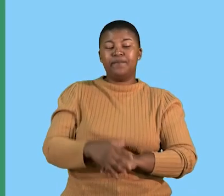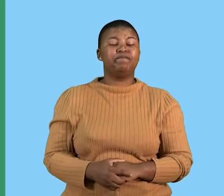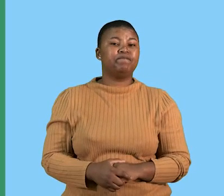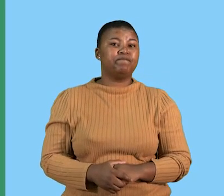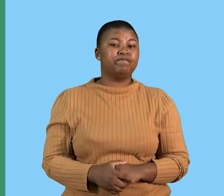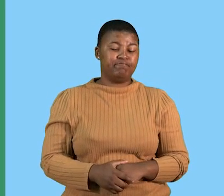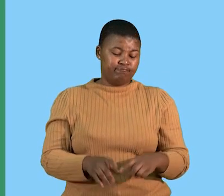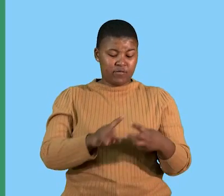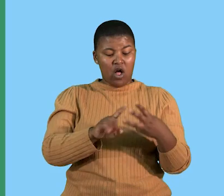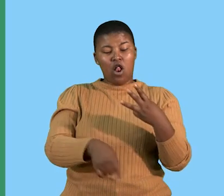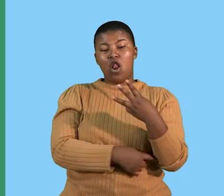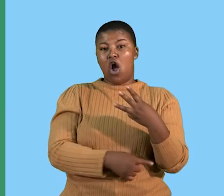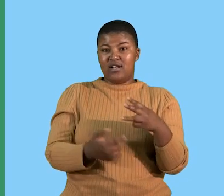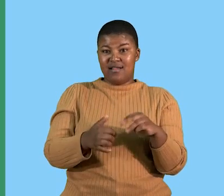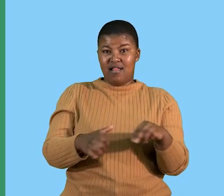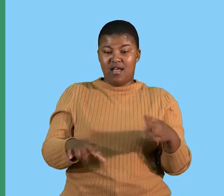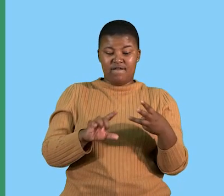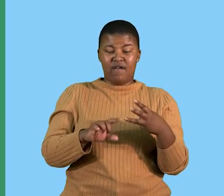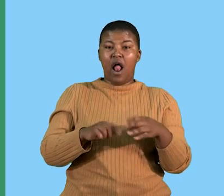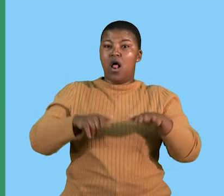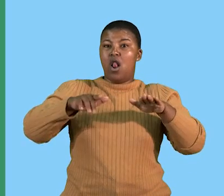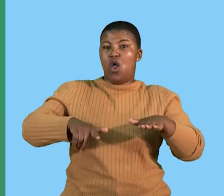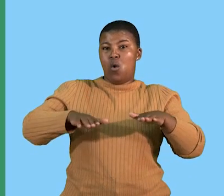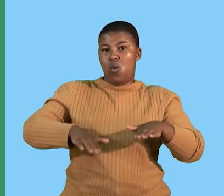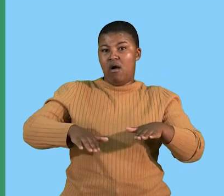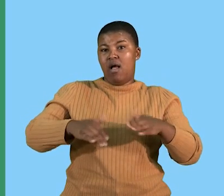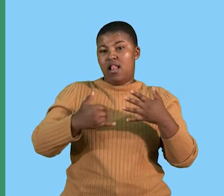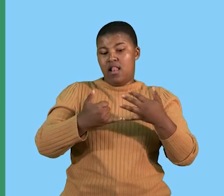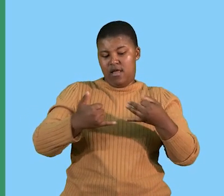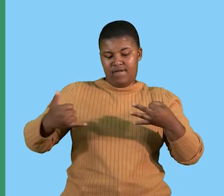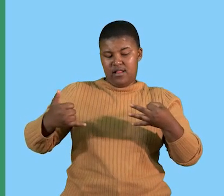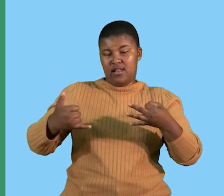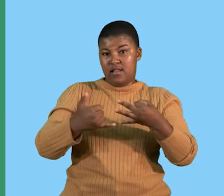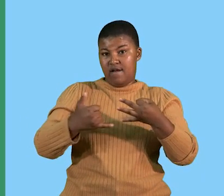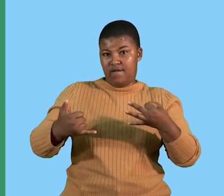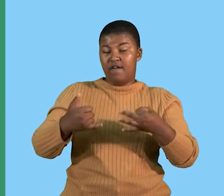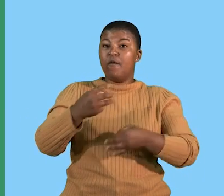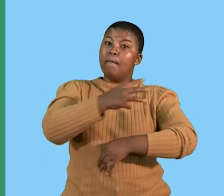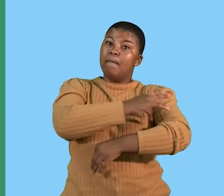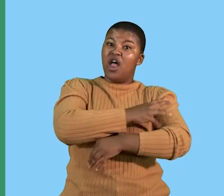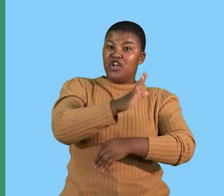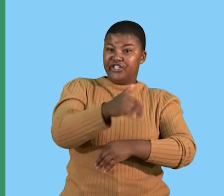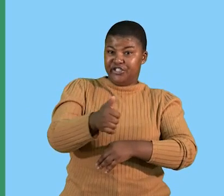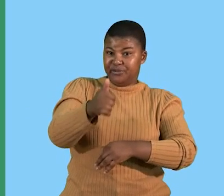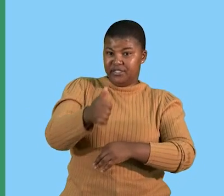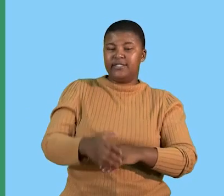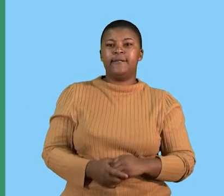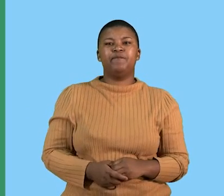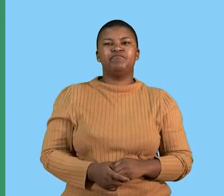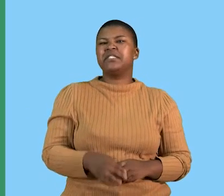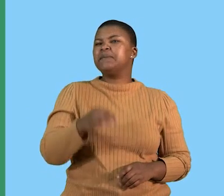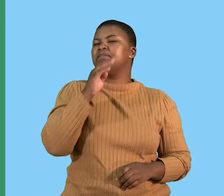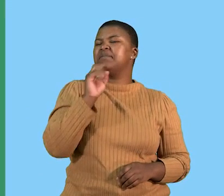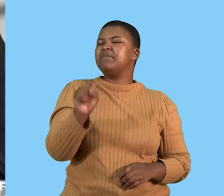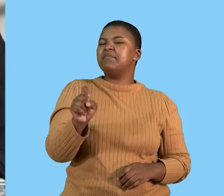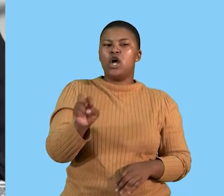of management is our lower level management, and they are usually supervising